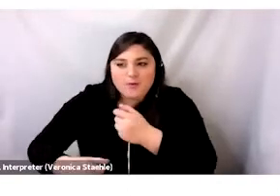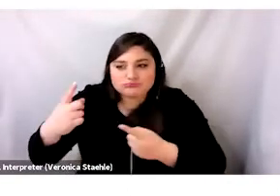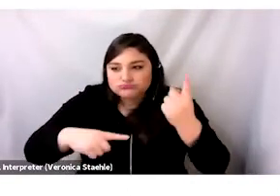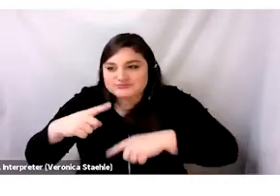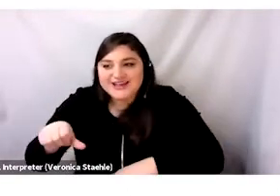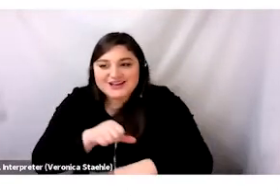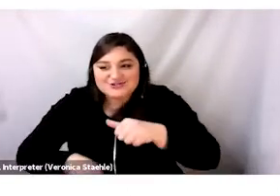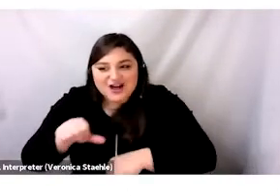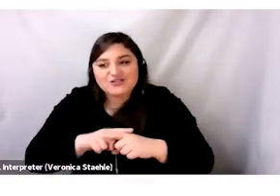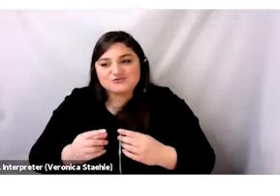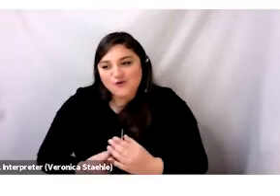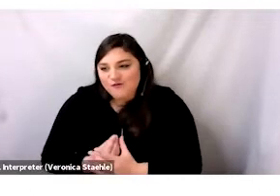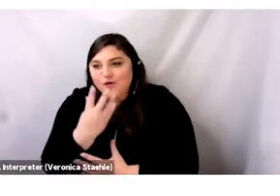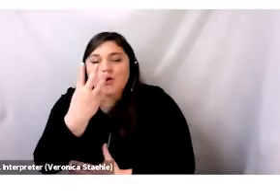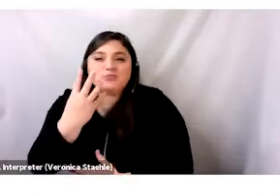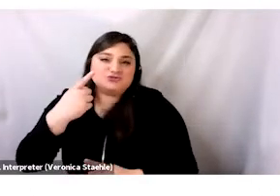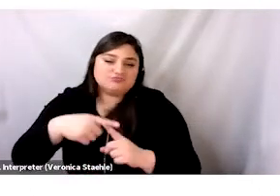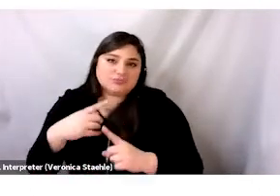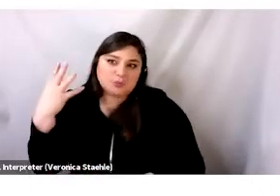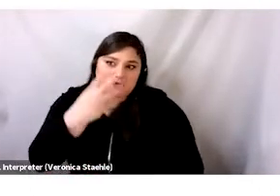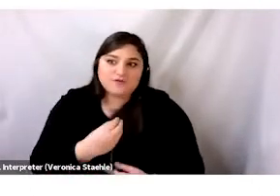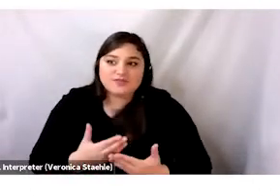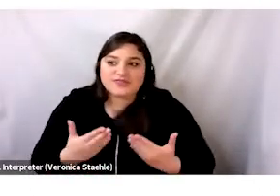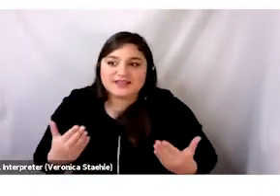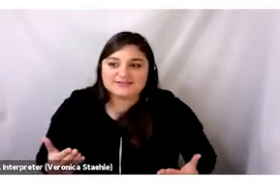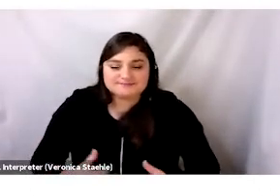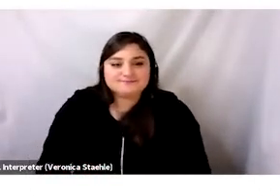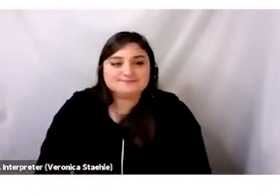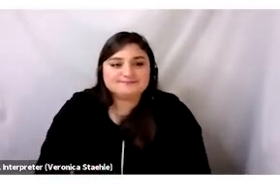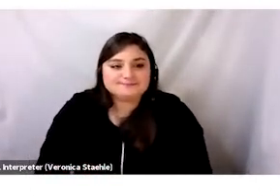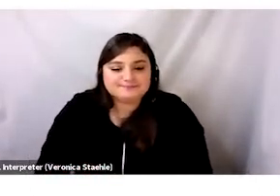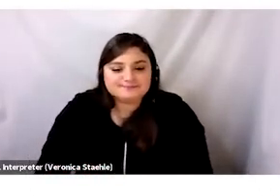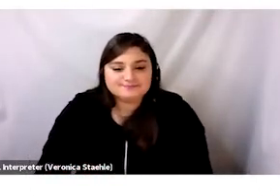So, community or beloved community in the tradition of engaged